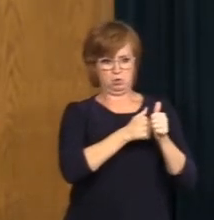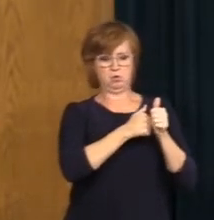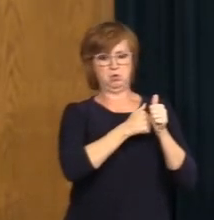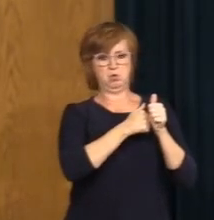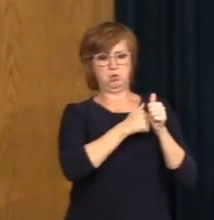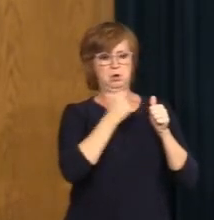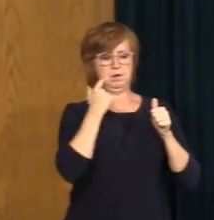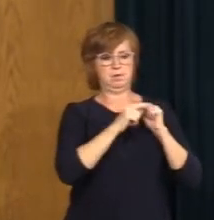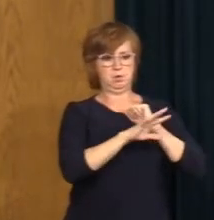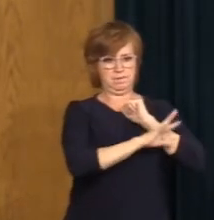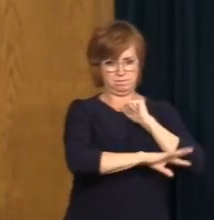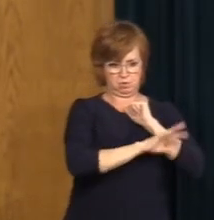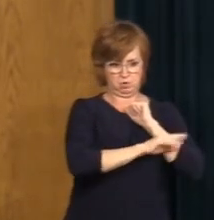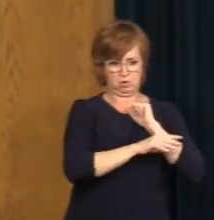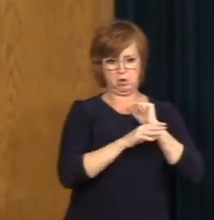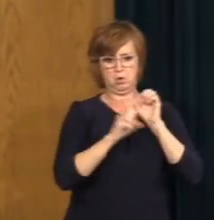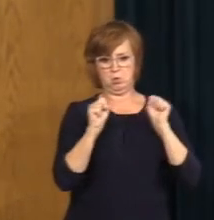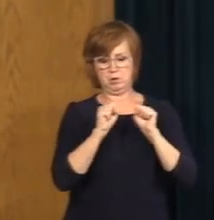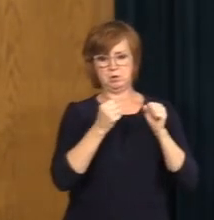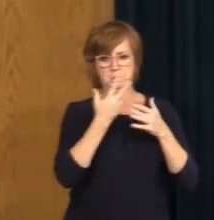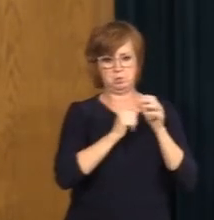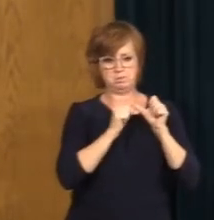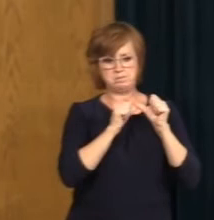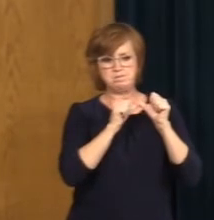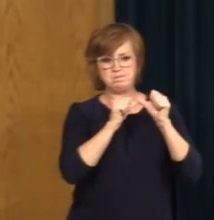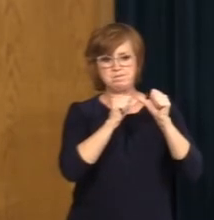well, and it's important that we